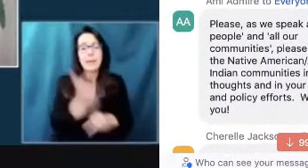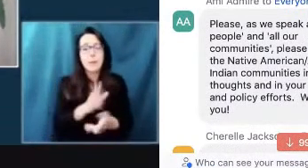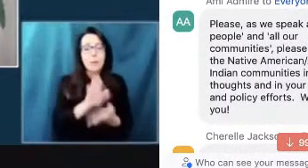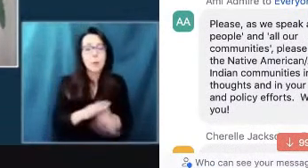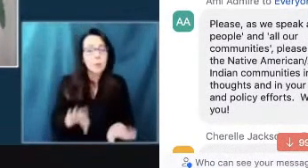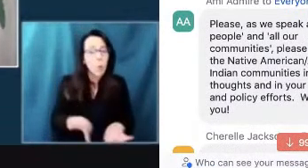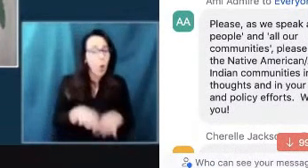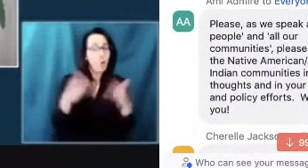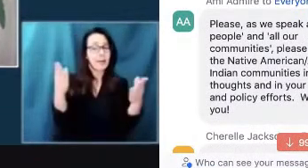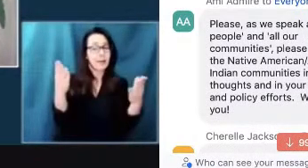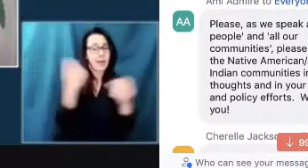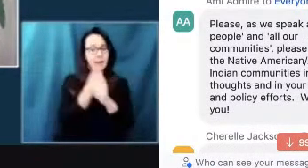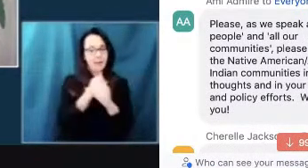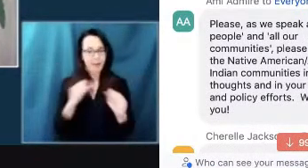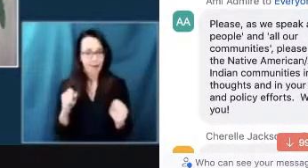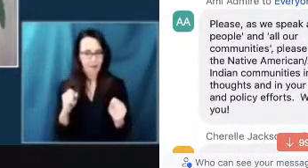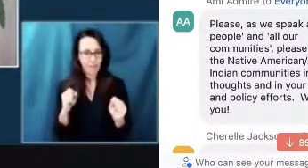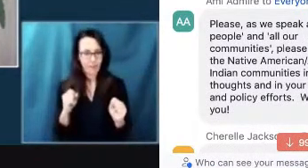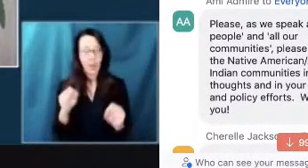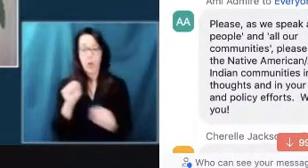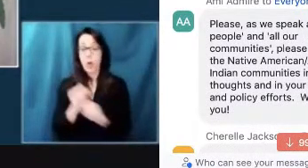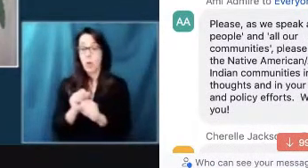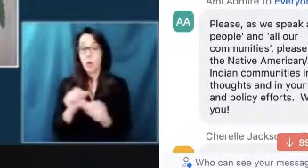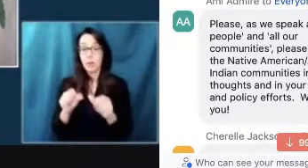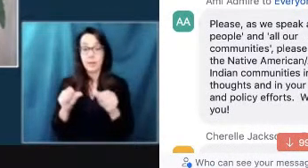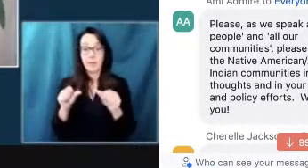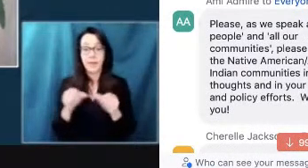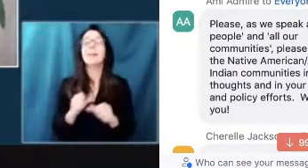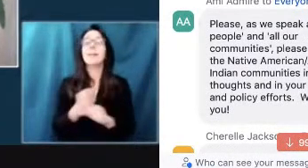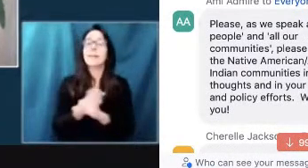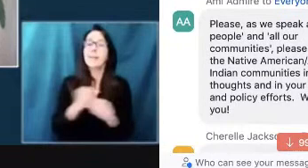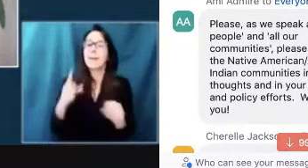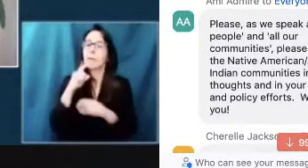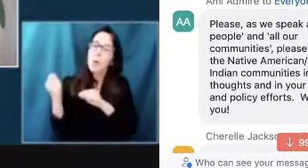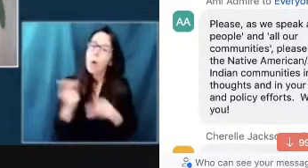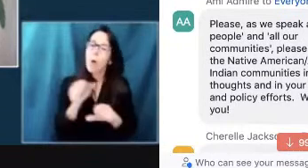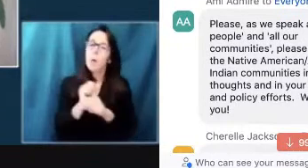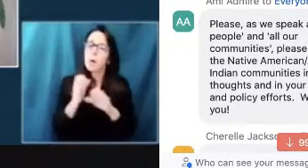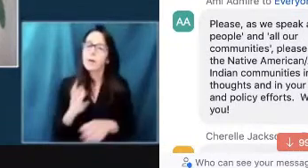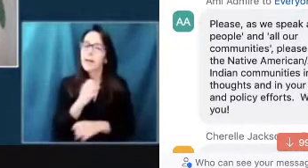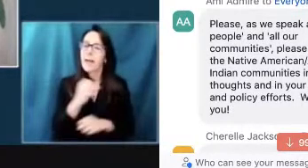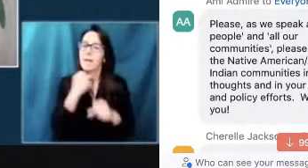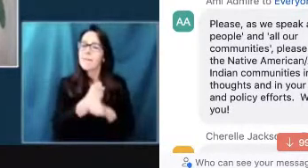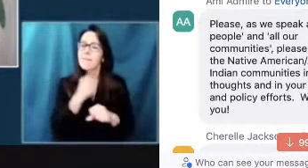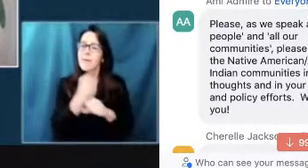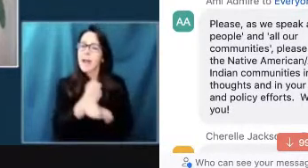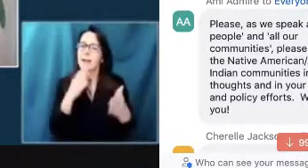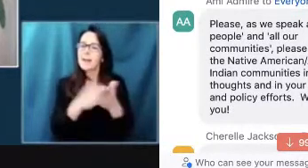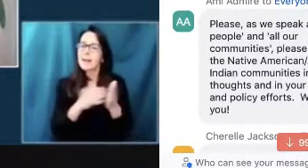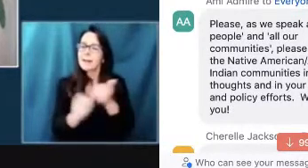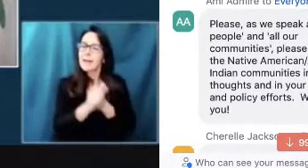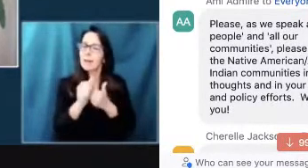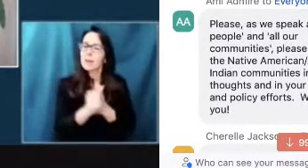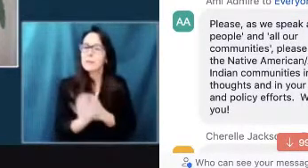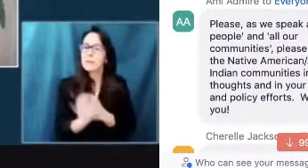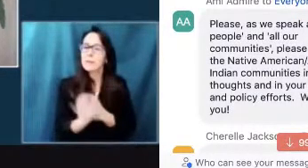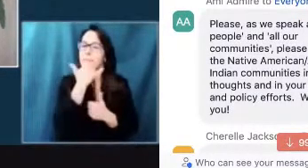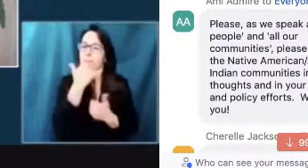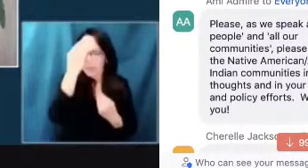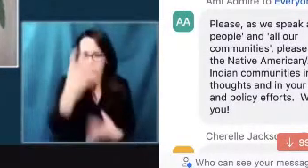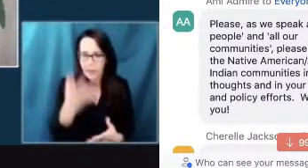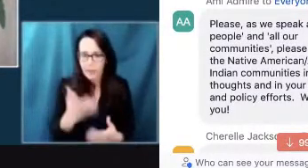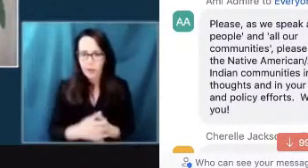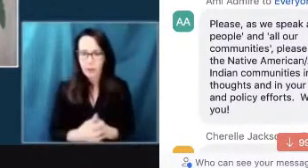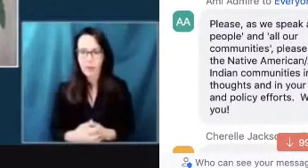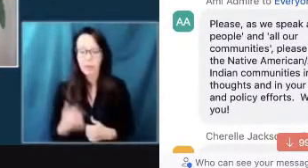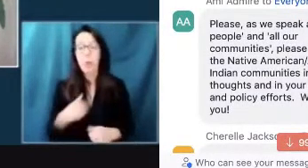make our workplaces safe for all workers, and to fight dangerous disinformation. We fight because we're the purveyors of